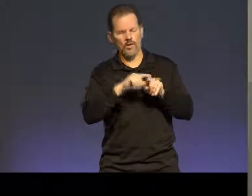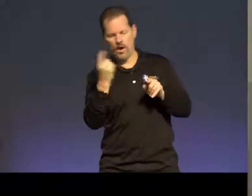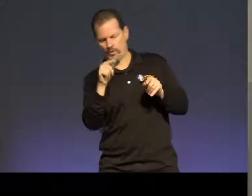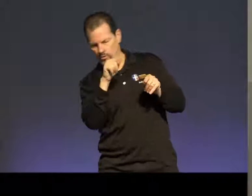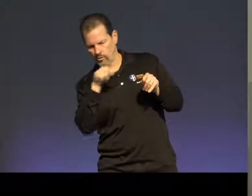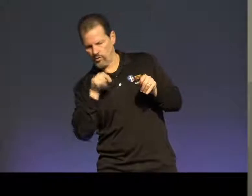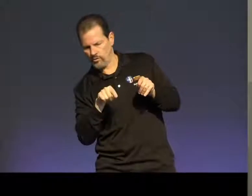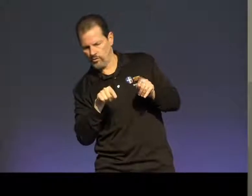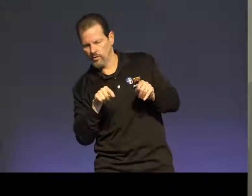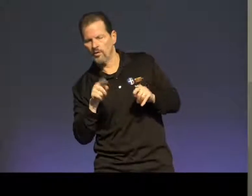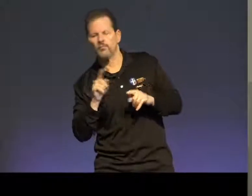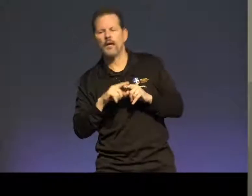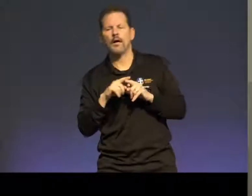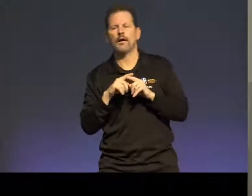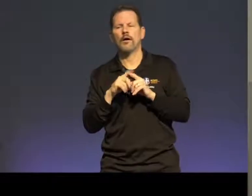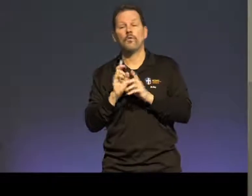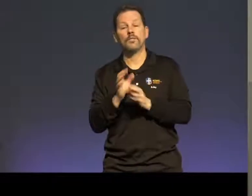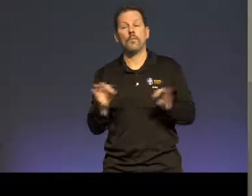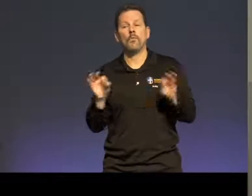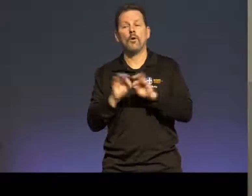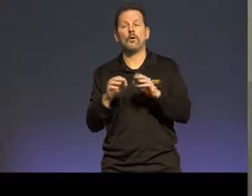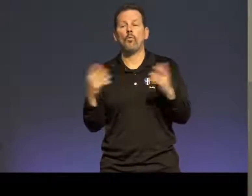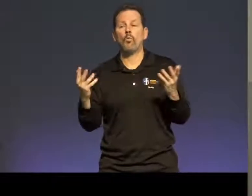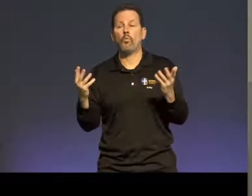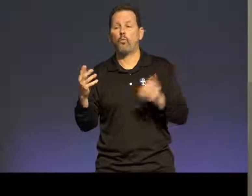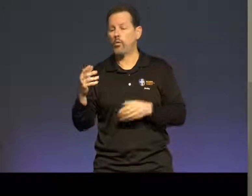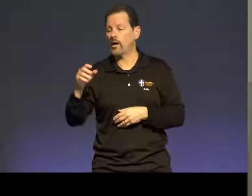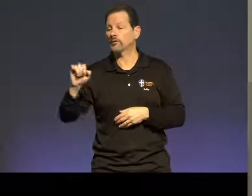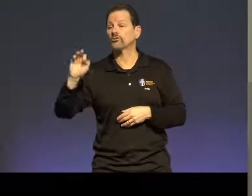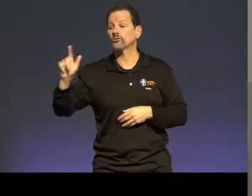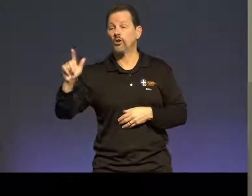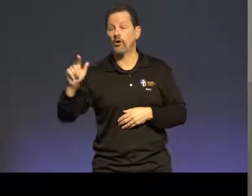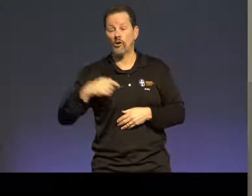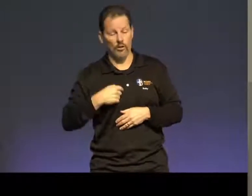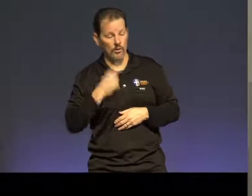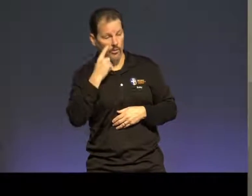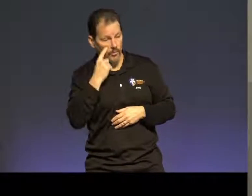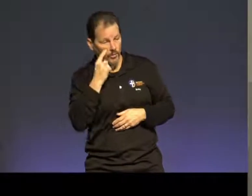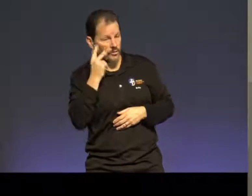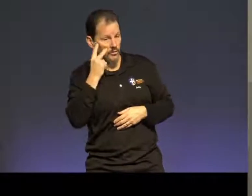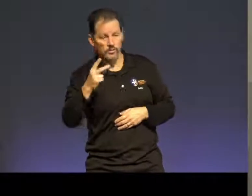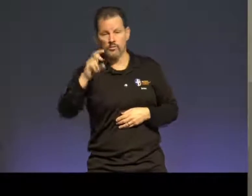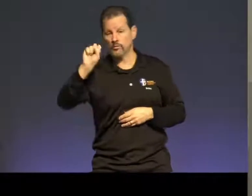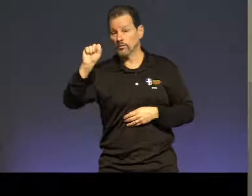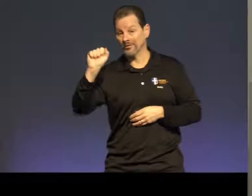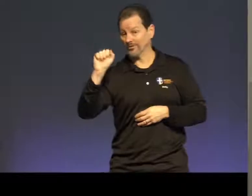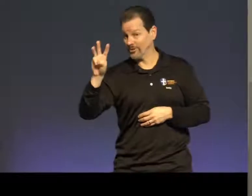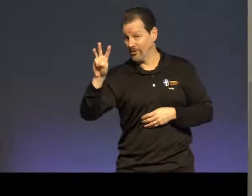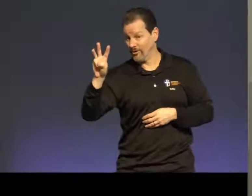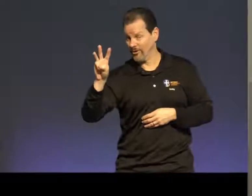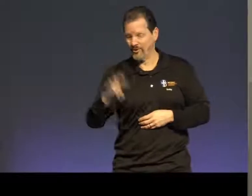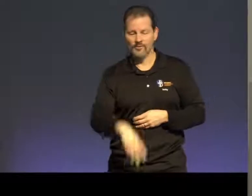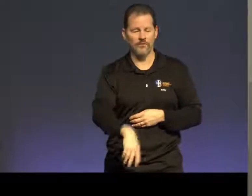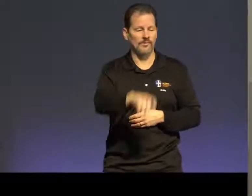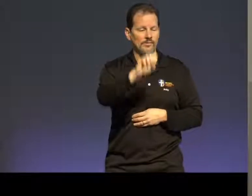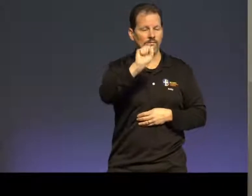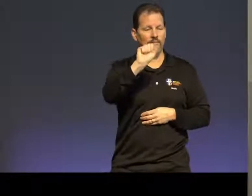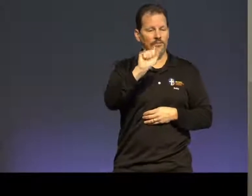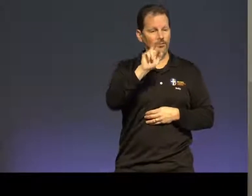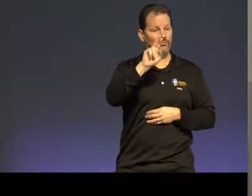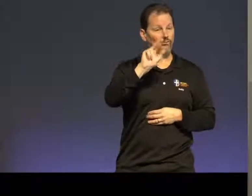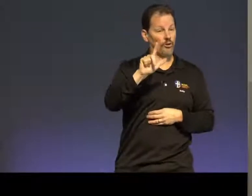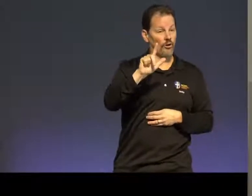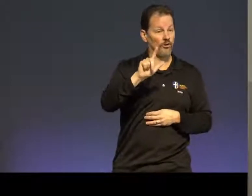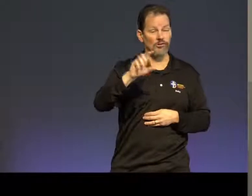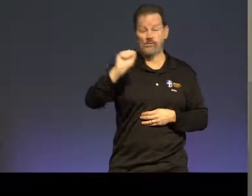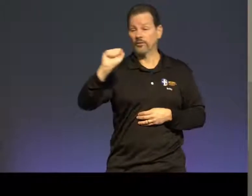Saul saw. So if you're writing notes, write down Saul saw. And then you can go and give yourself this question mark. What are you